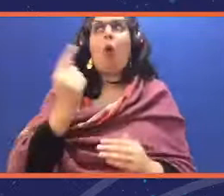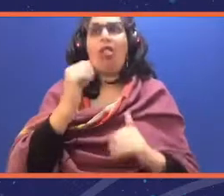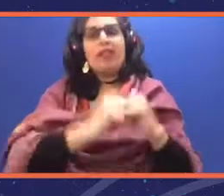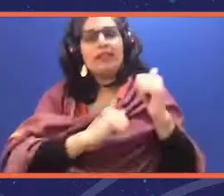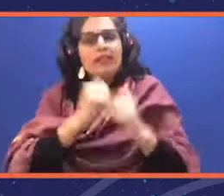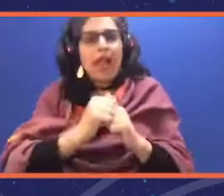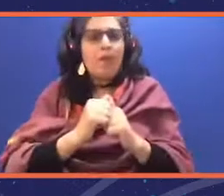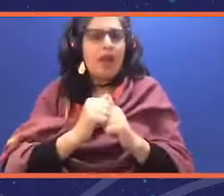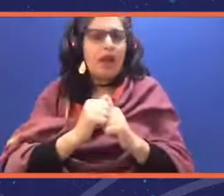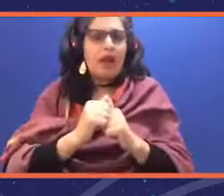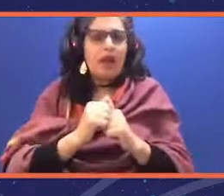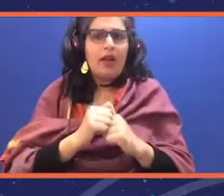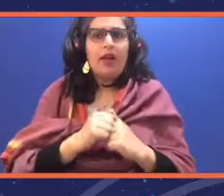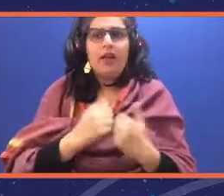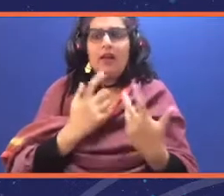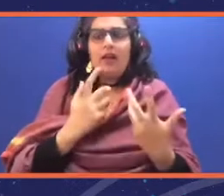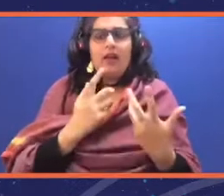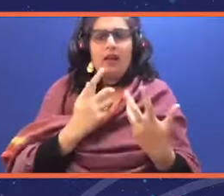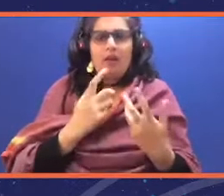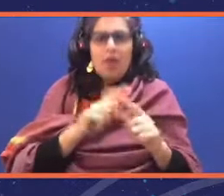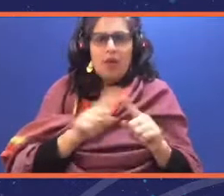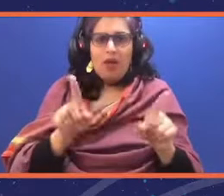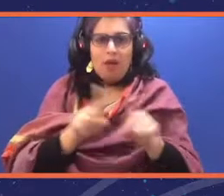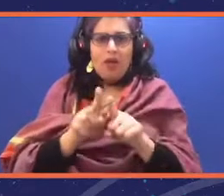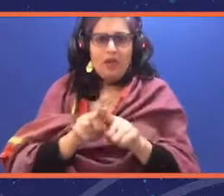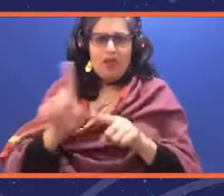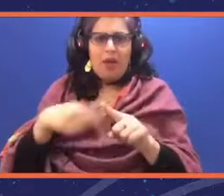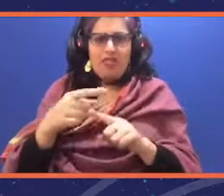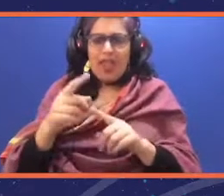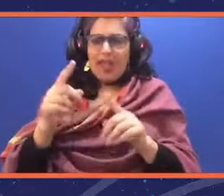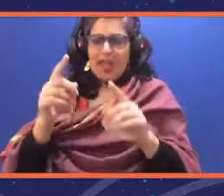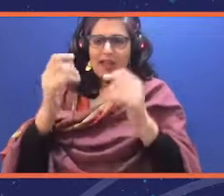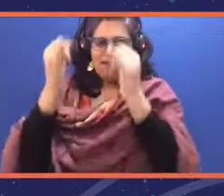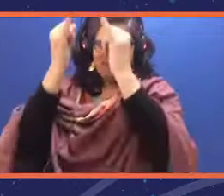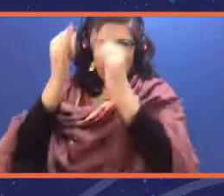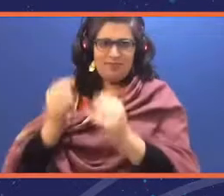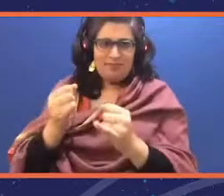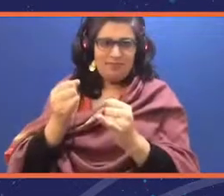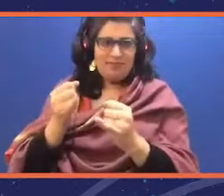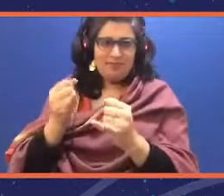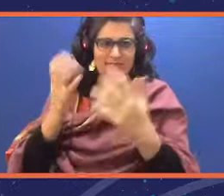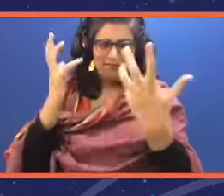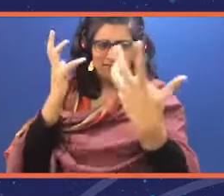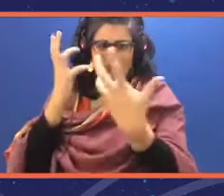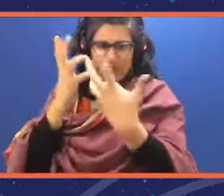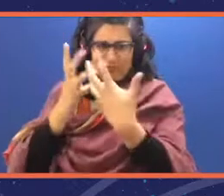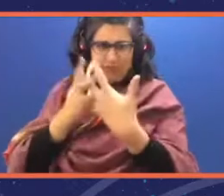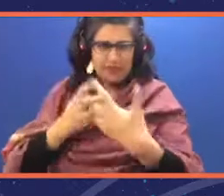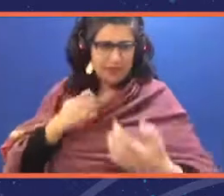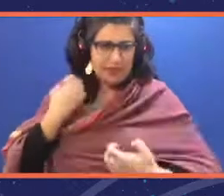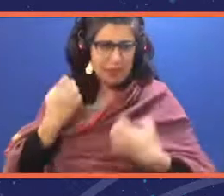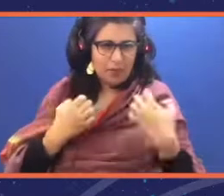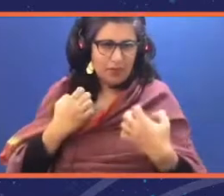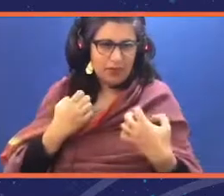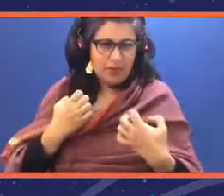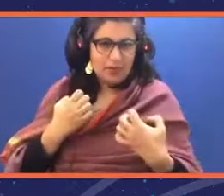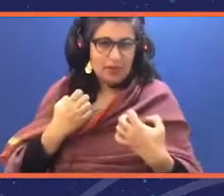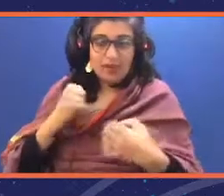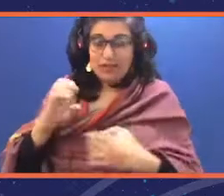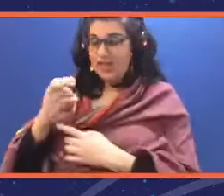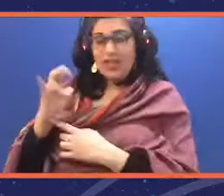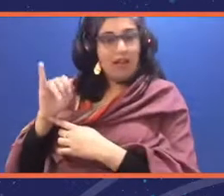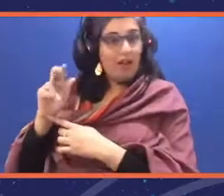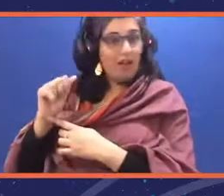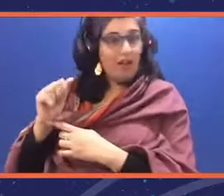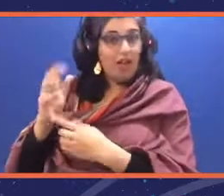work, that it is about that individual realignment of reconnection with emotions. And I think, Kiara, a lot of your pieces